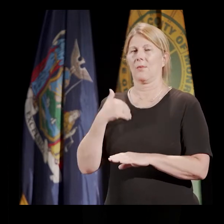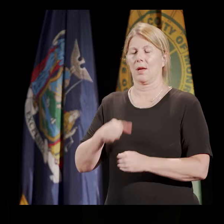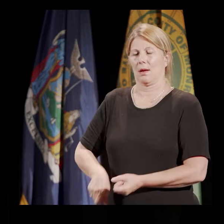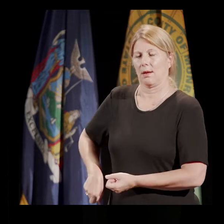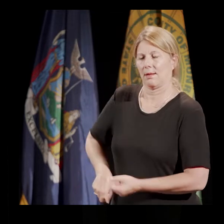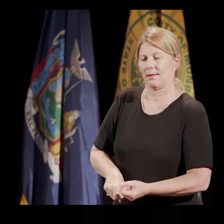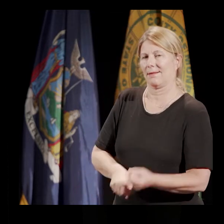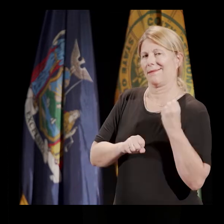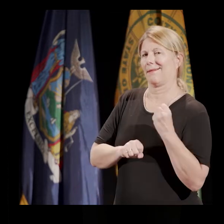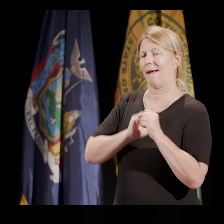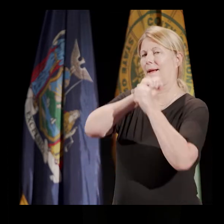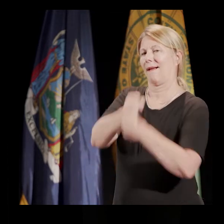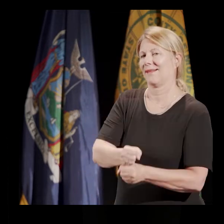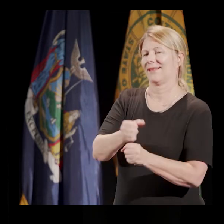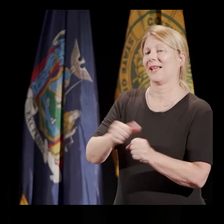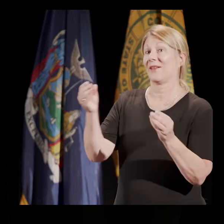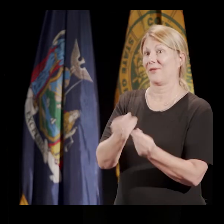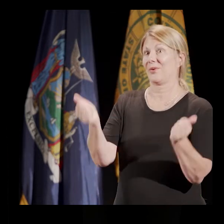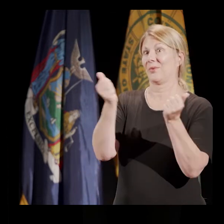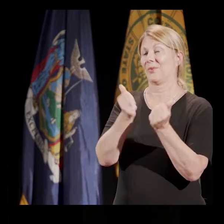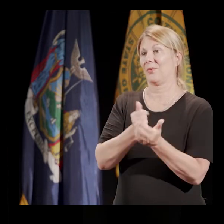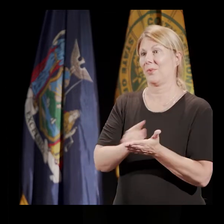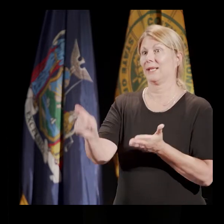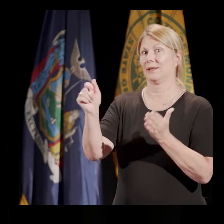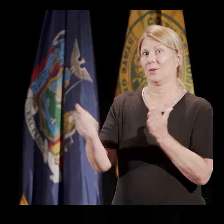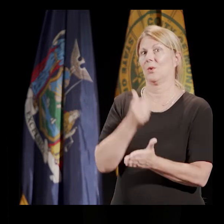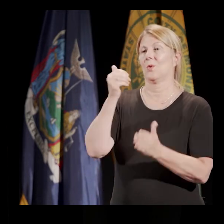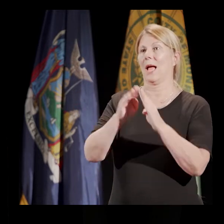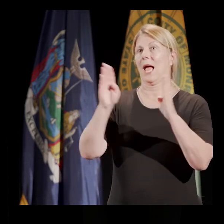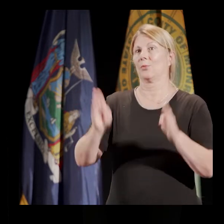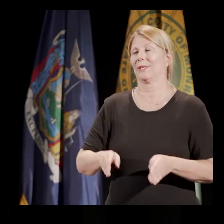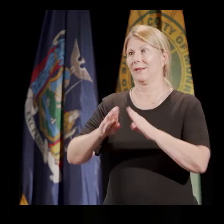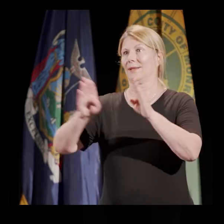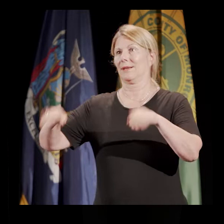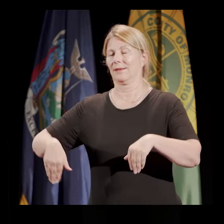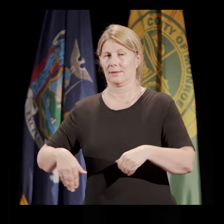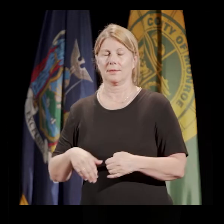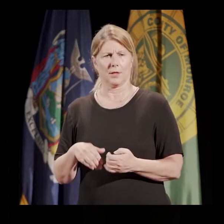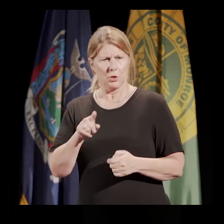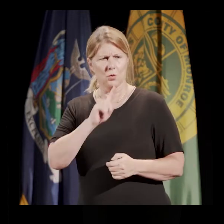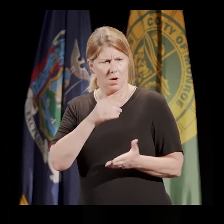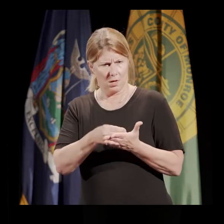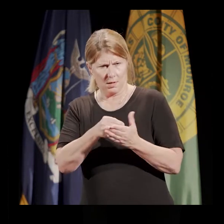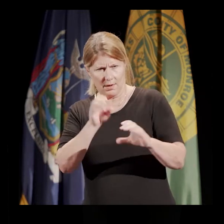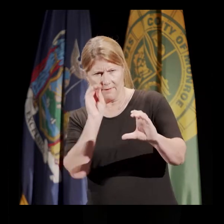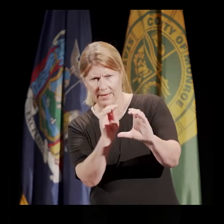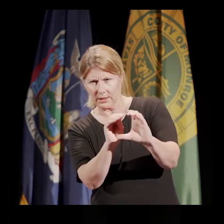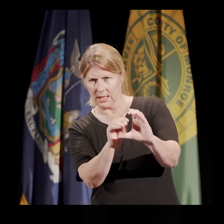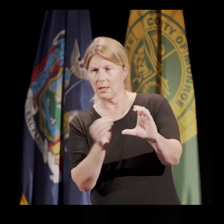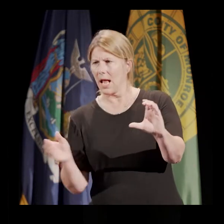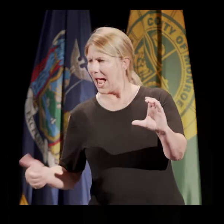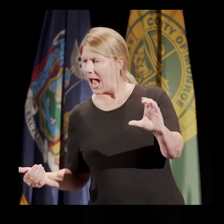houses in just a few weeks. This is another great example of maximizing your return on an investment with